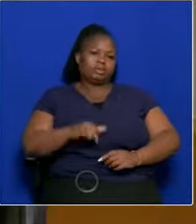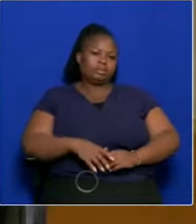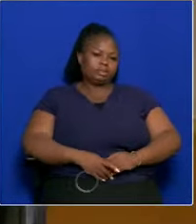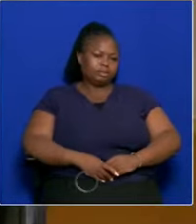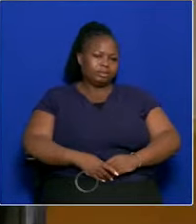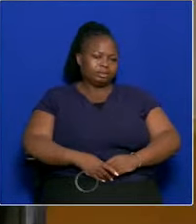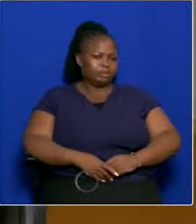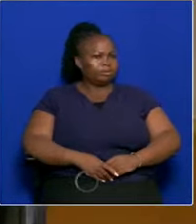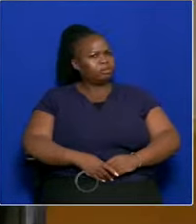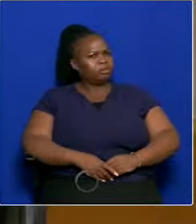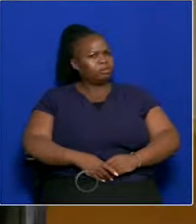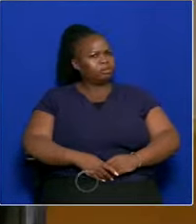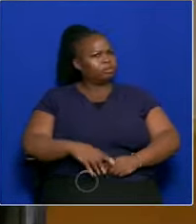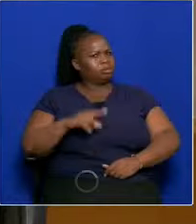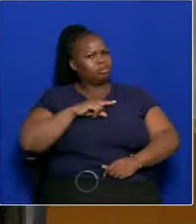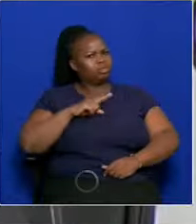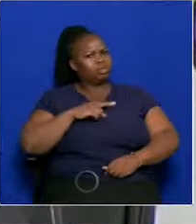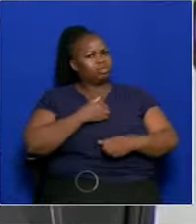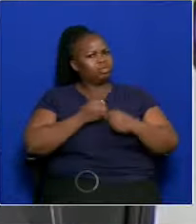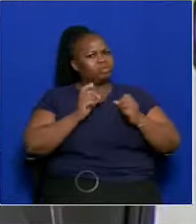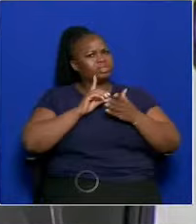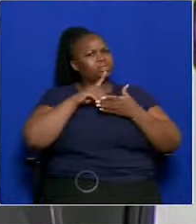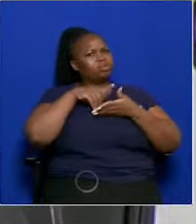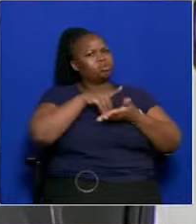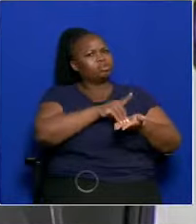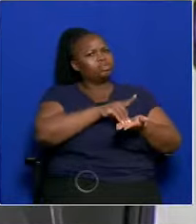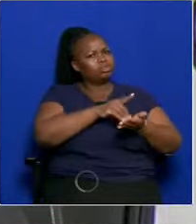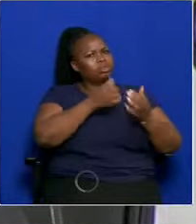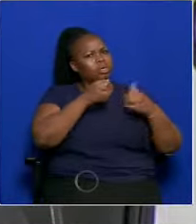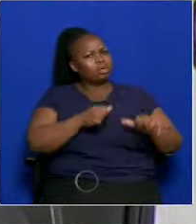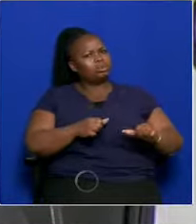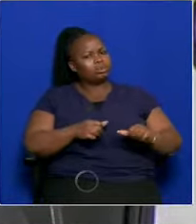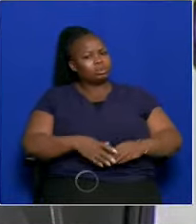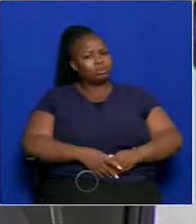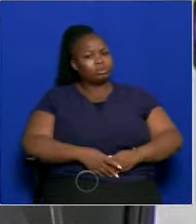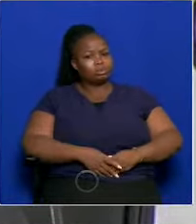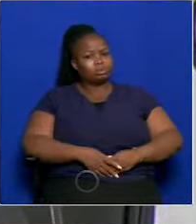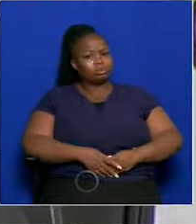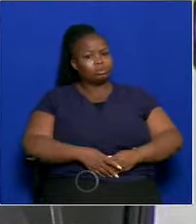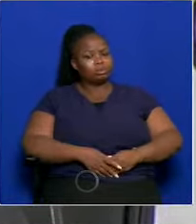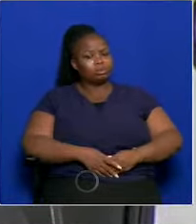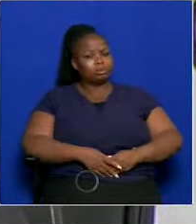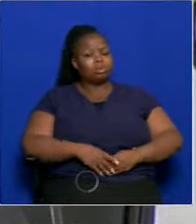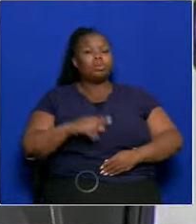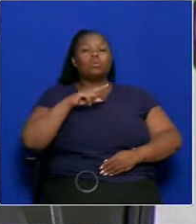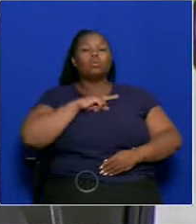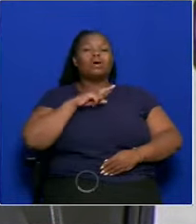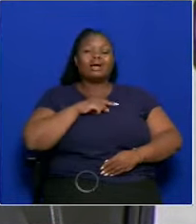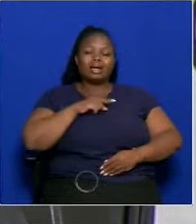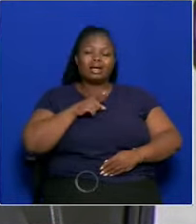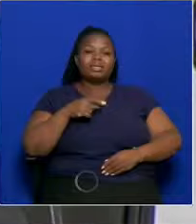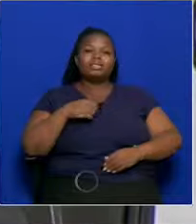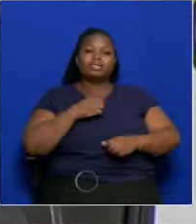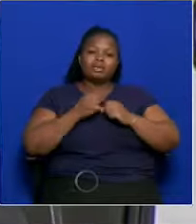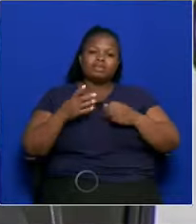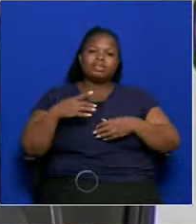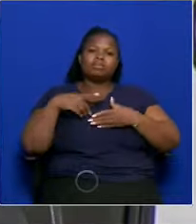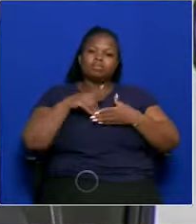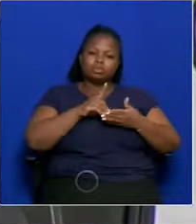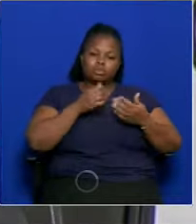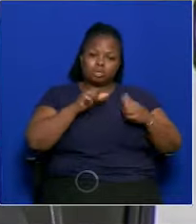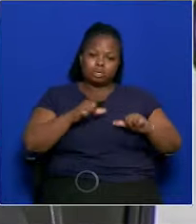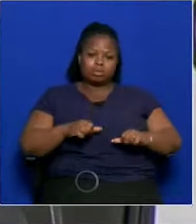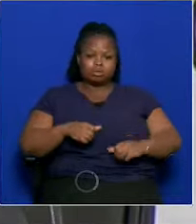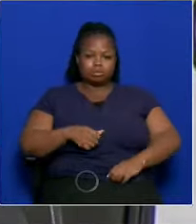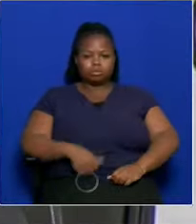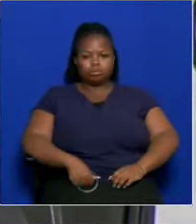it was not deposited into an account? Why didn't they deposit to my Why account? was it not deposited? Yes. I don't have any